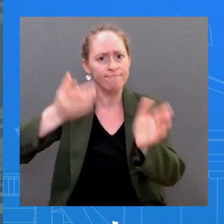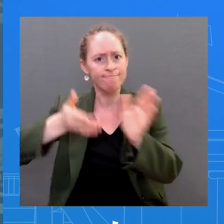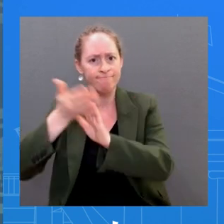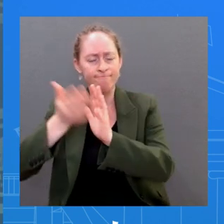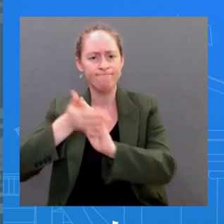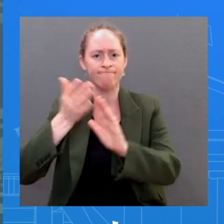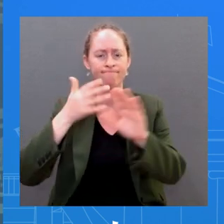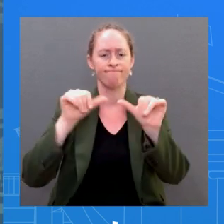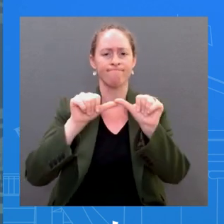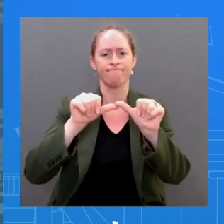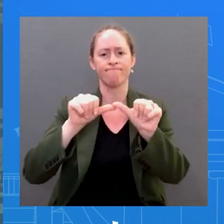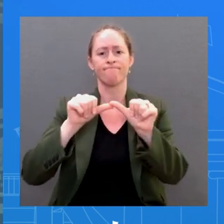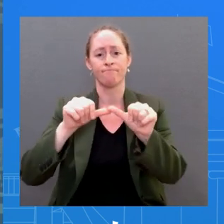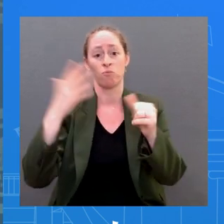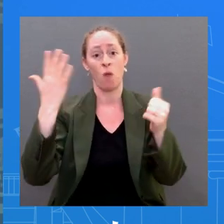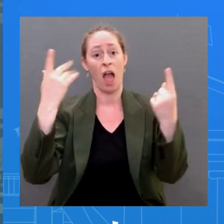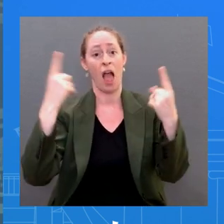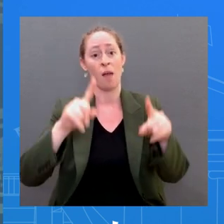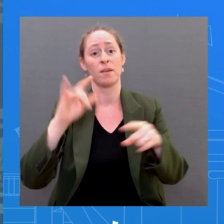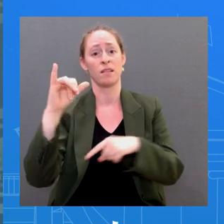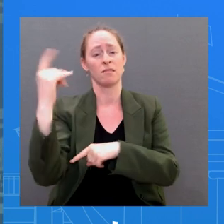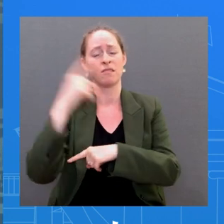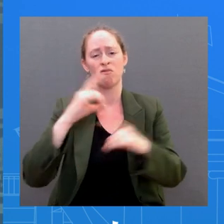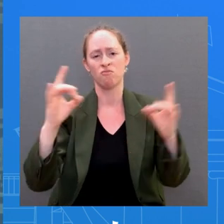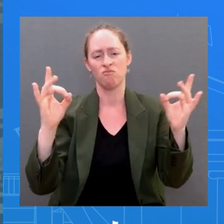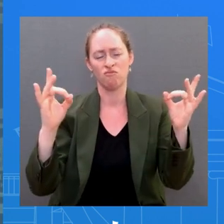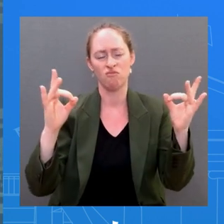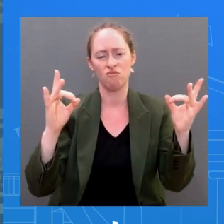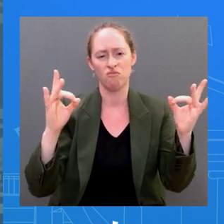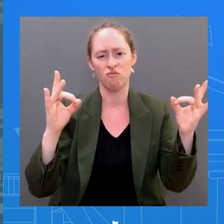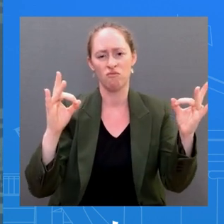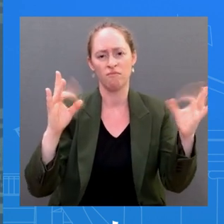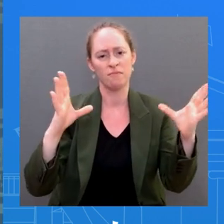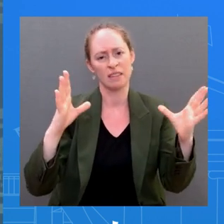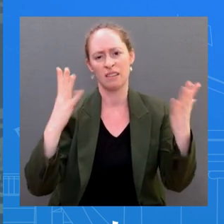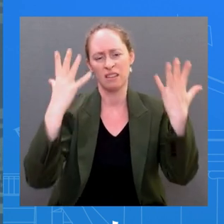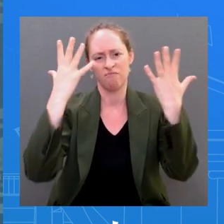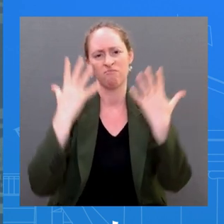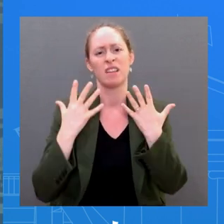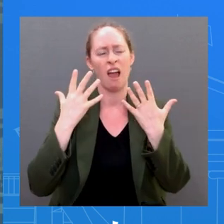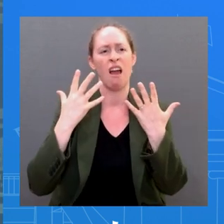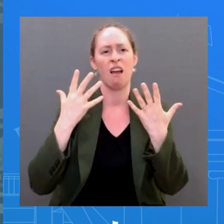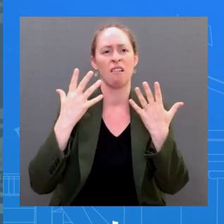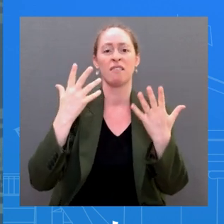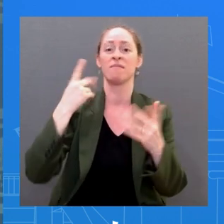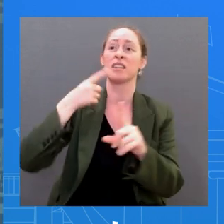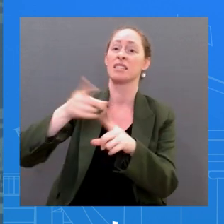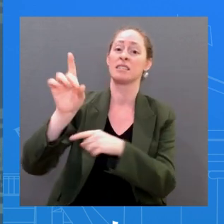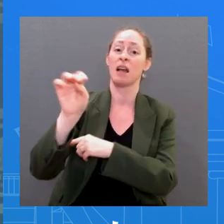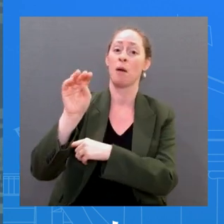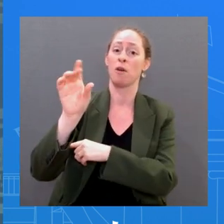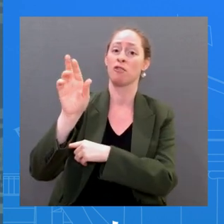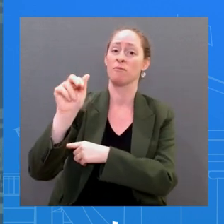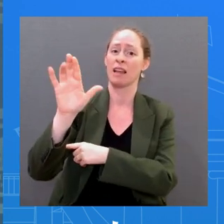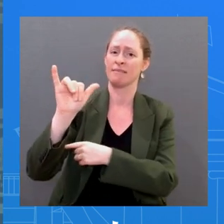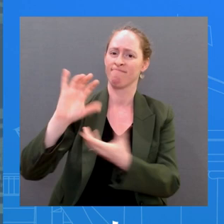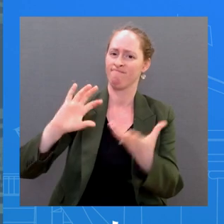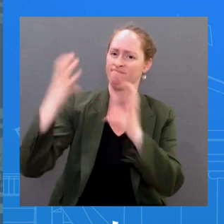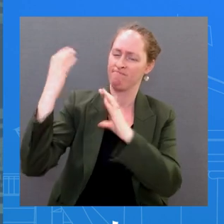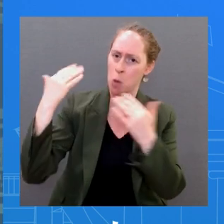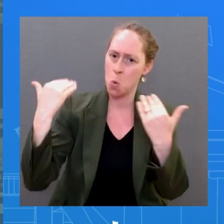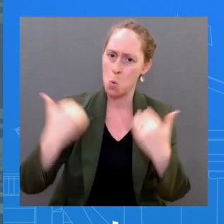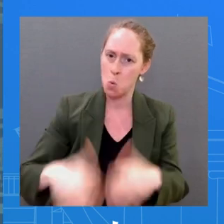democracy. And so we have to continue to find ways to protect it. So he supports what they're doing. We're not going to get involved. It's an